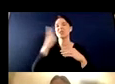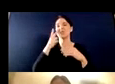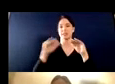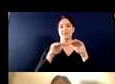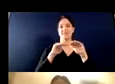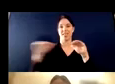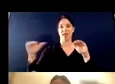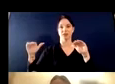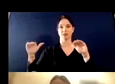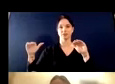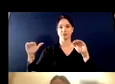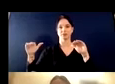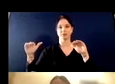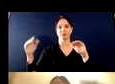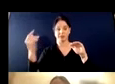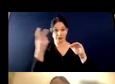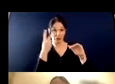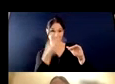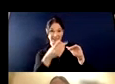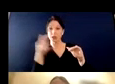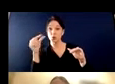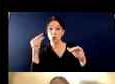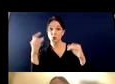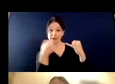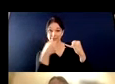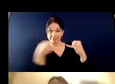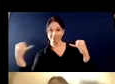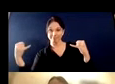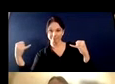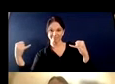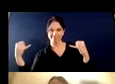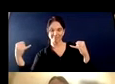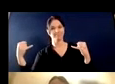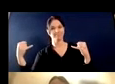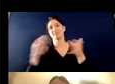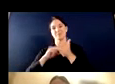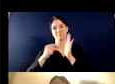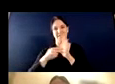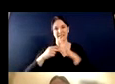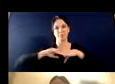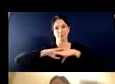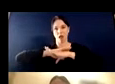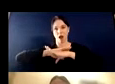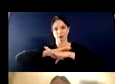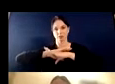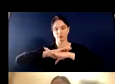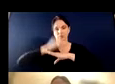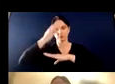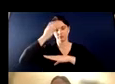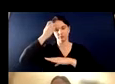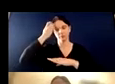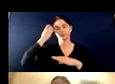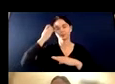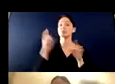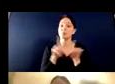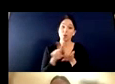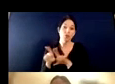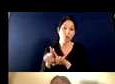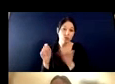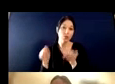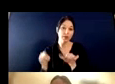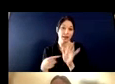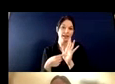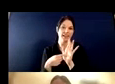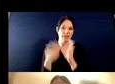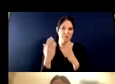tracing here, like this green line, with no peak. A flat tracing could also indicate a